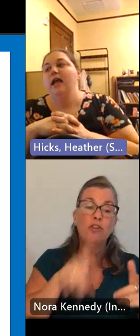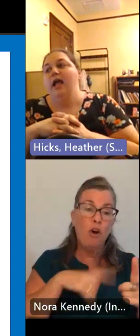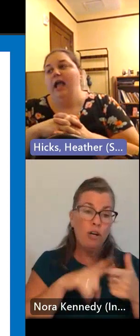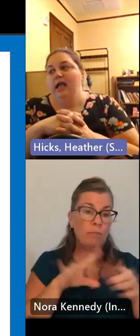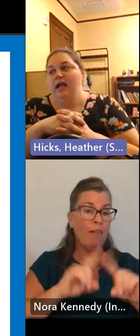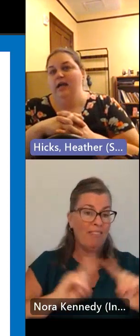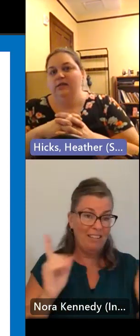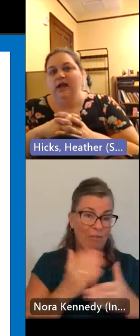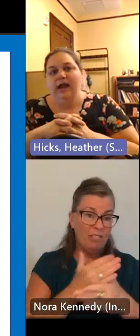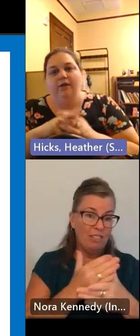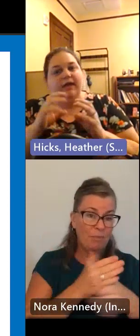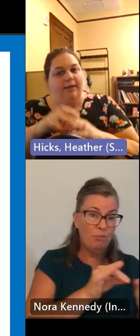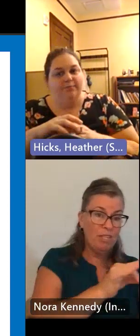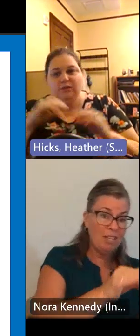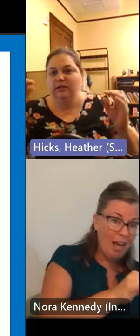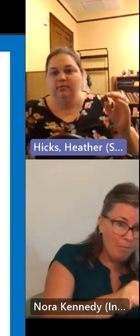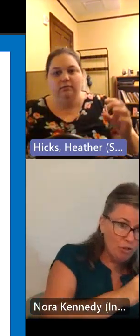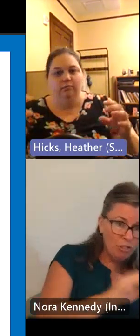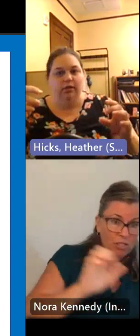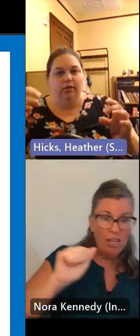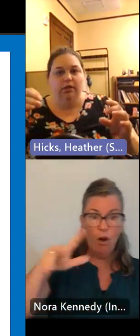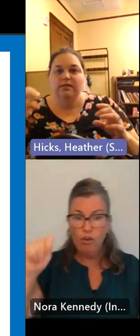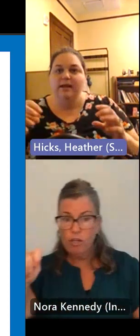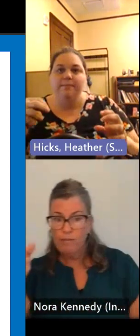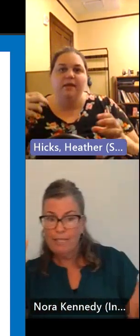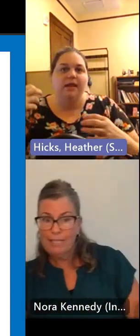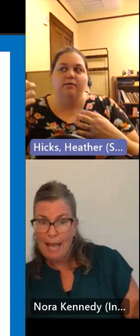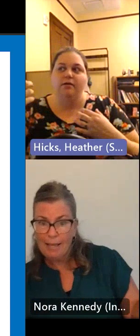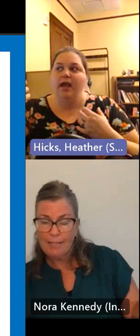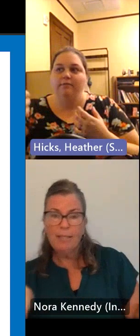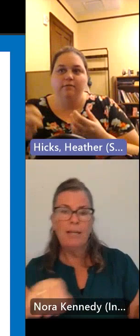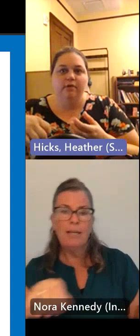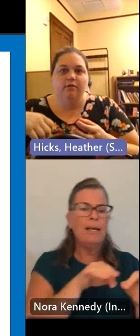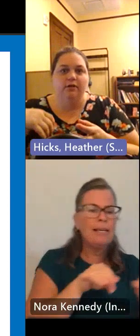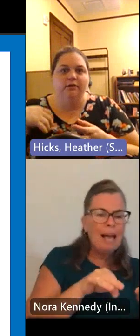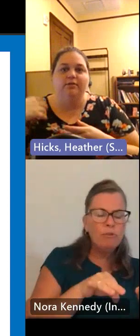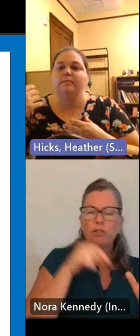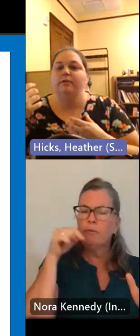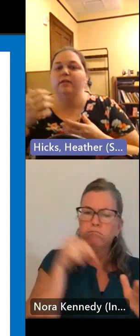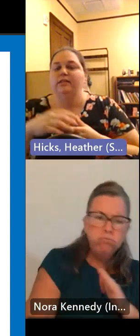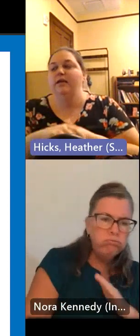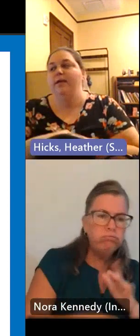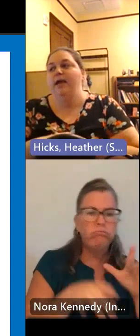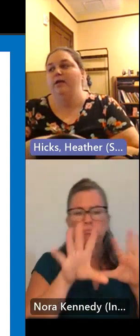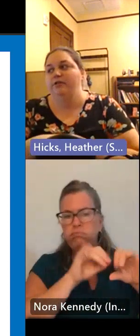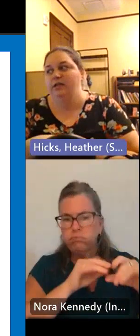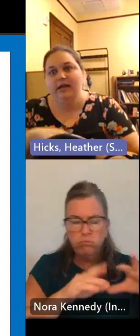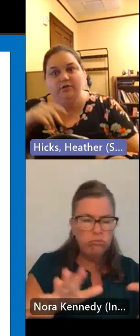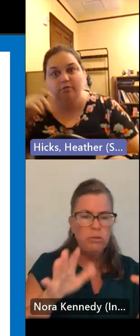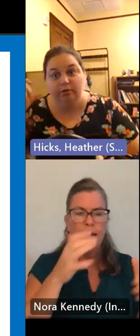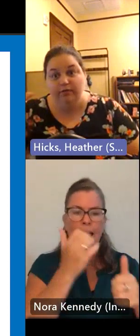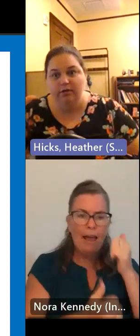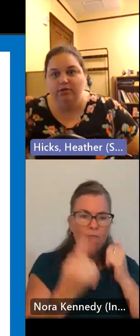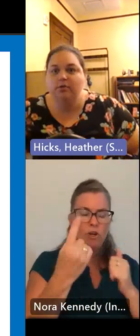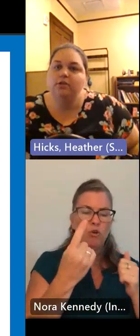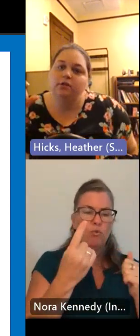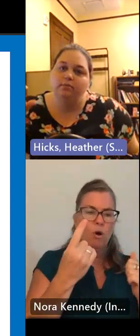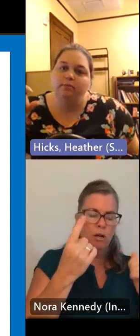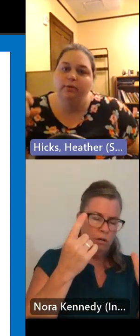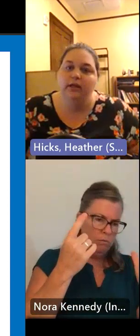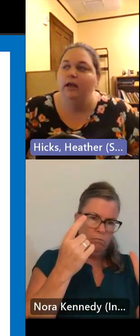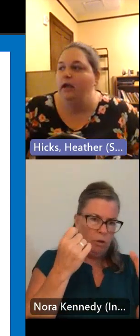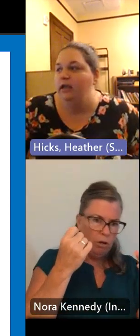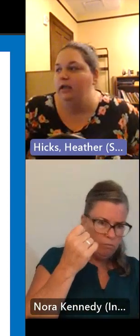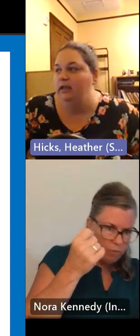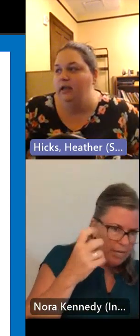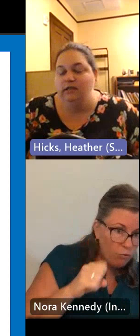text and how captions can be really in depth and every reader gets to experience them, and alternate text should be very short and to